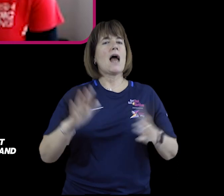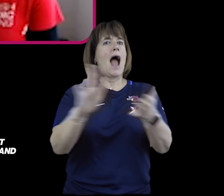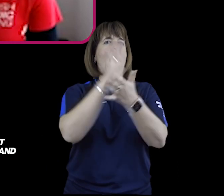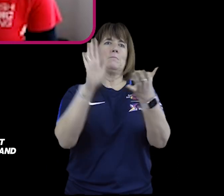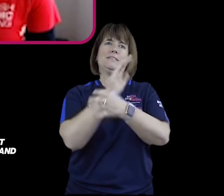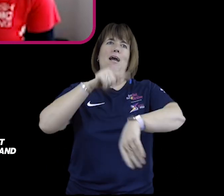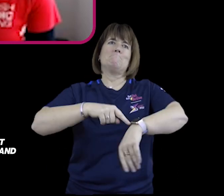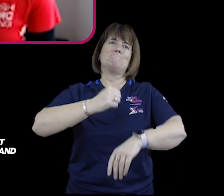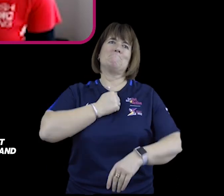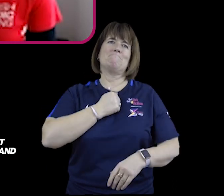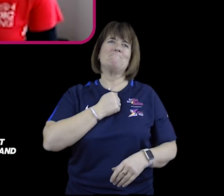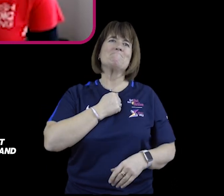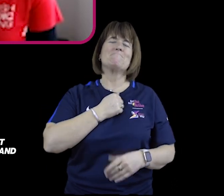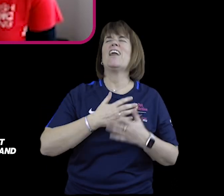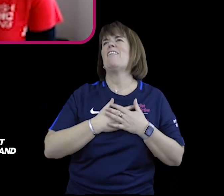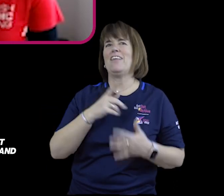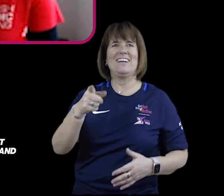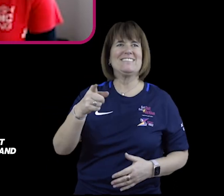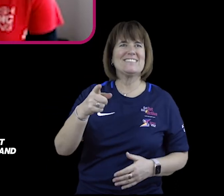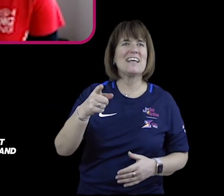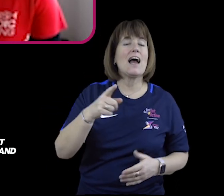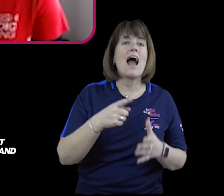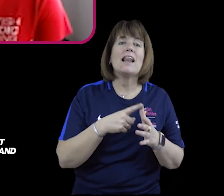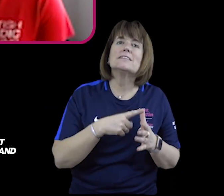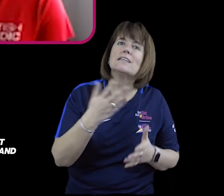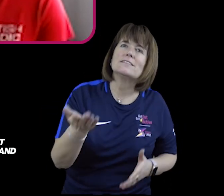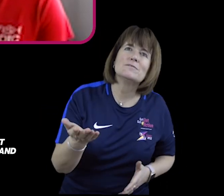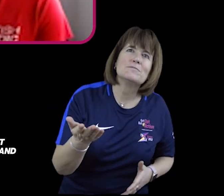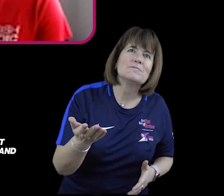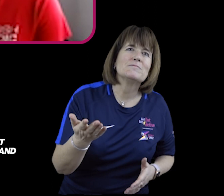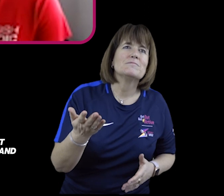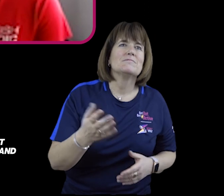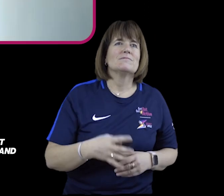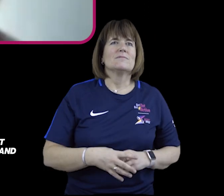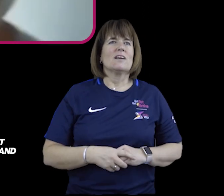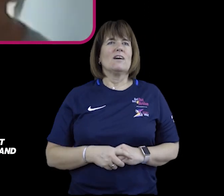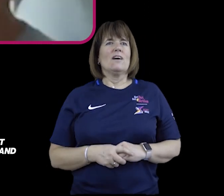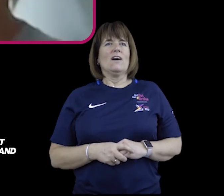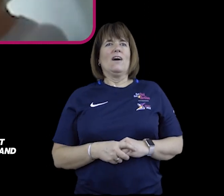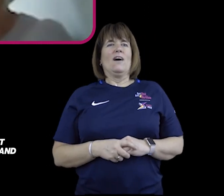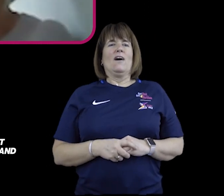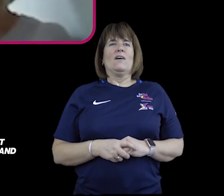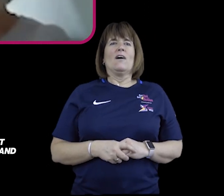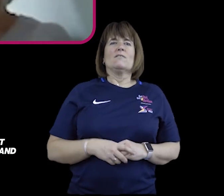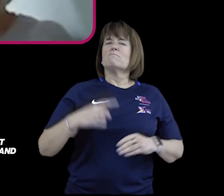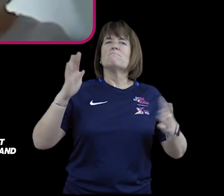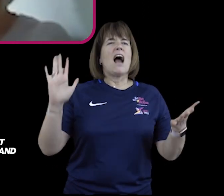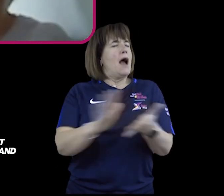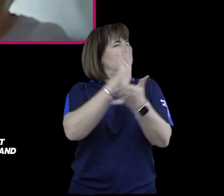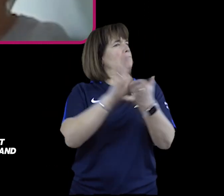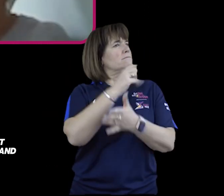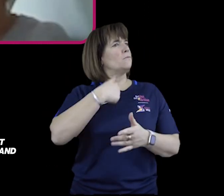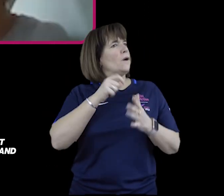It's my happy time. Love that. Allyson? I'm just